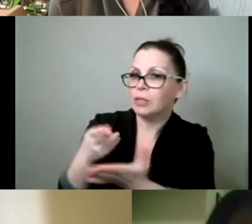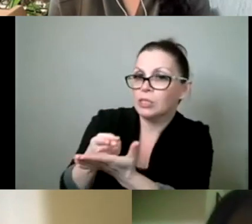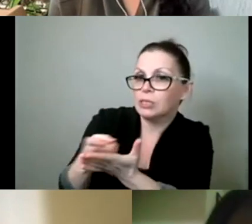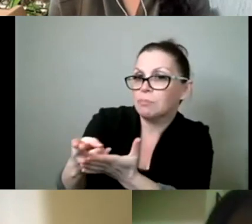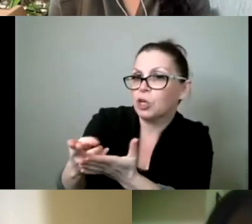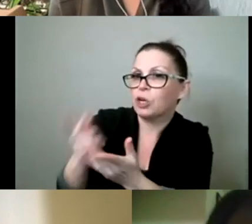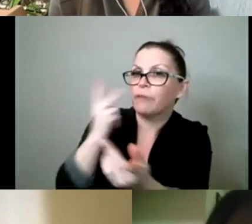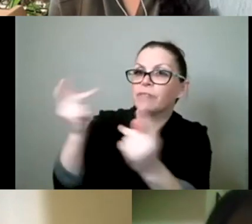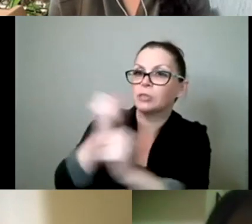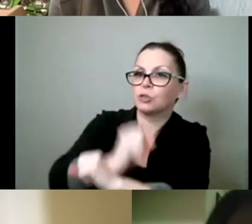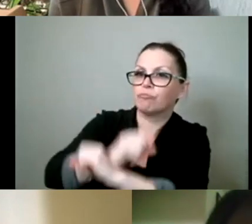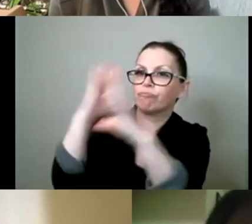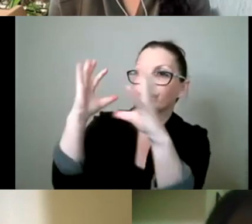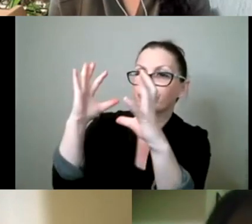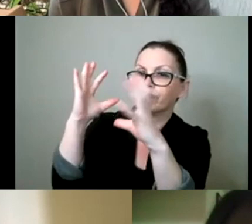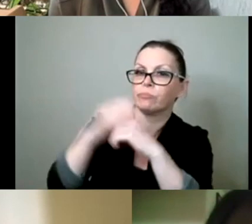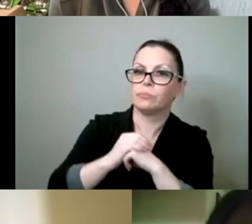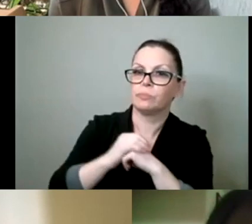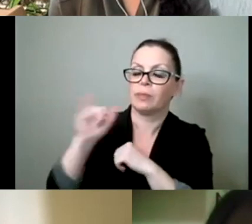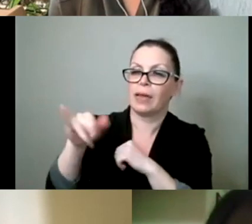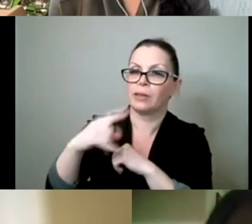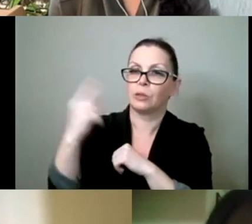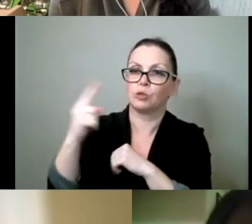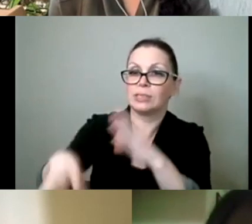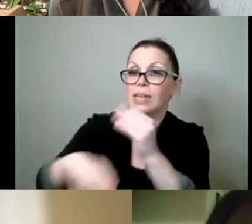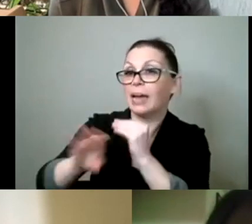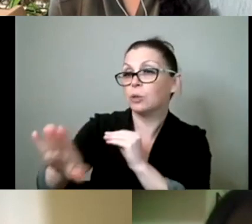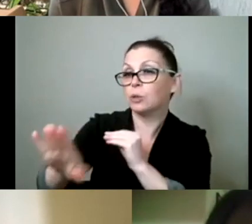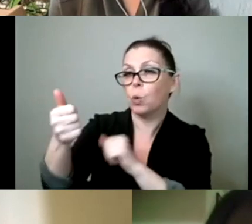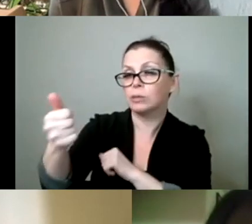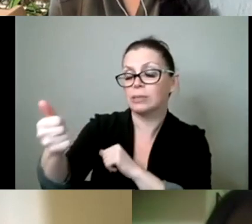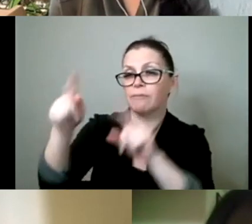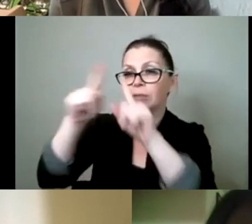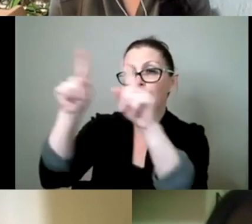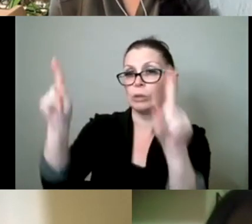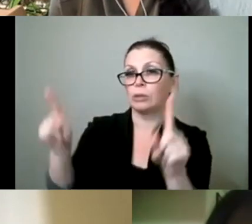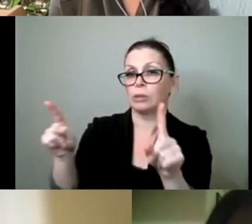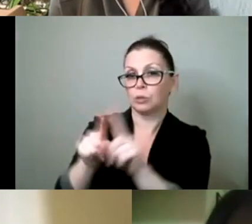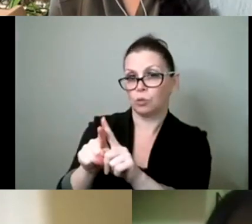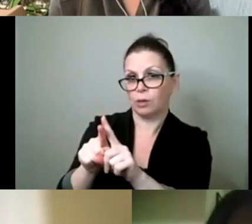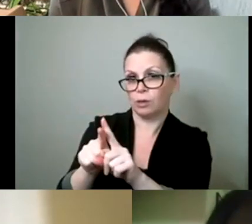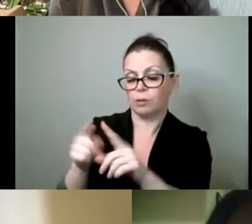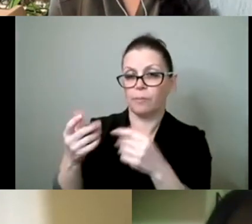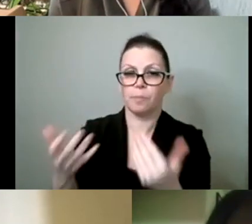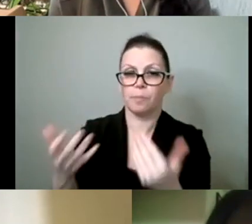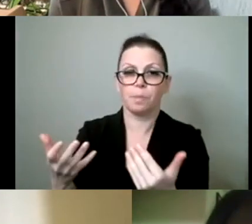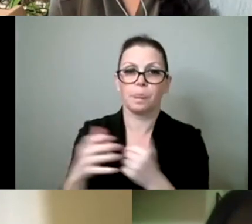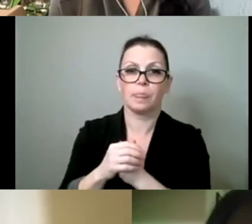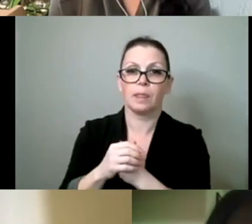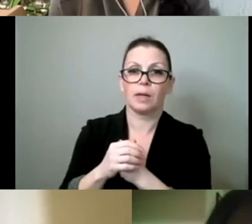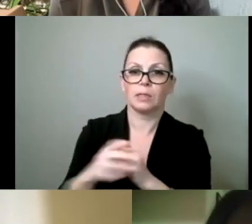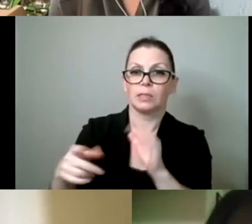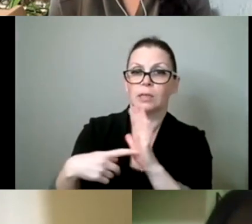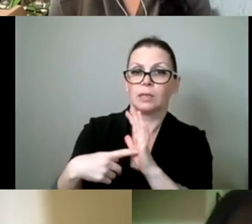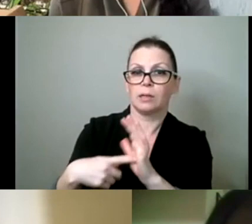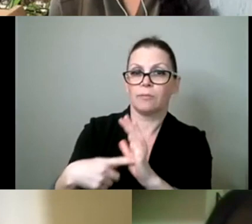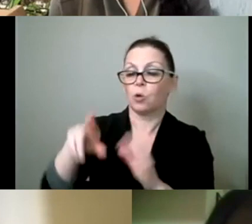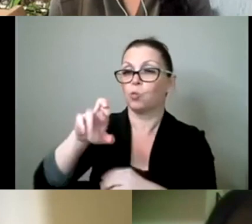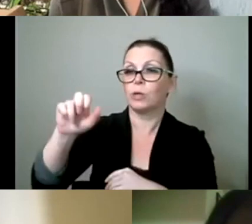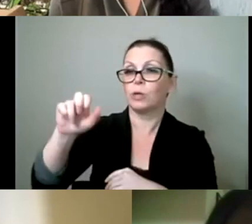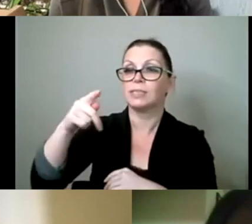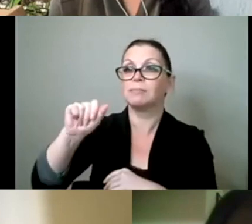that you get to just put yourself on the screen. And it was at RespectAbility where it was actually watched by a group of